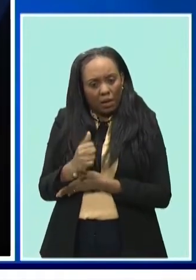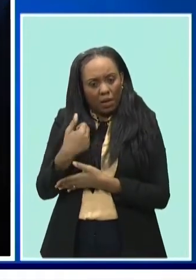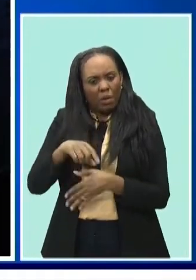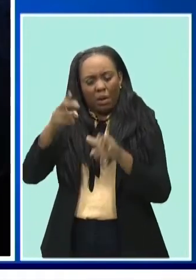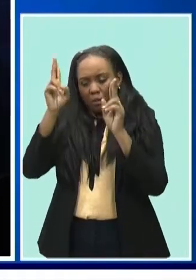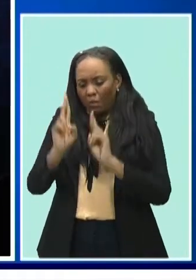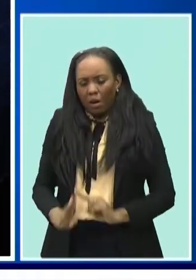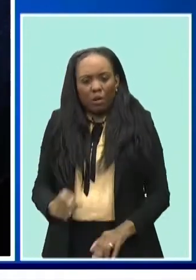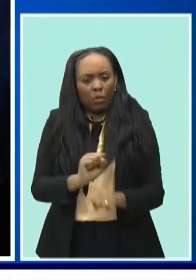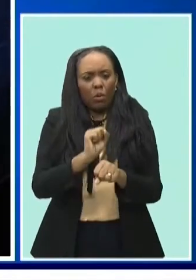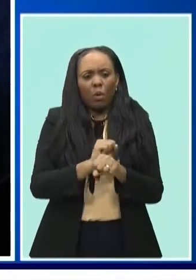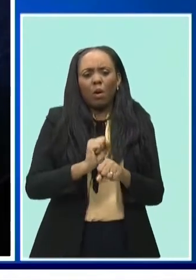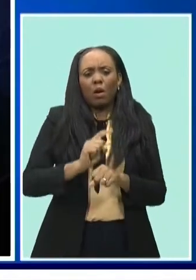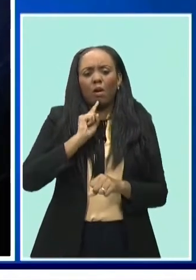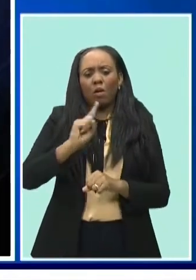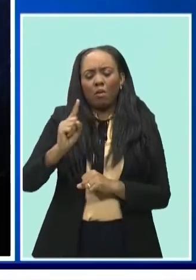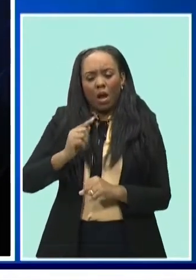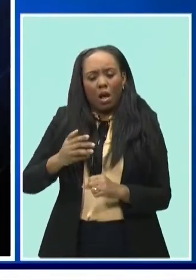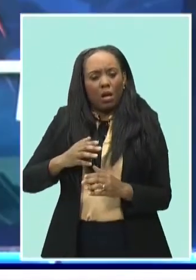and salute his legacy.